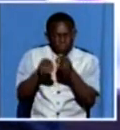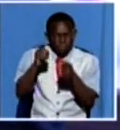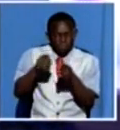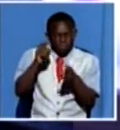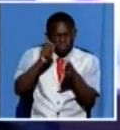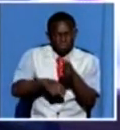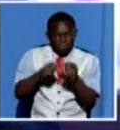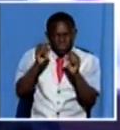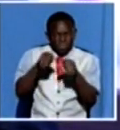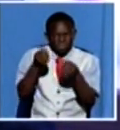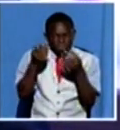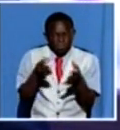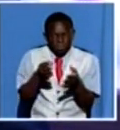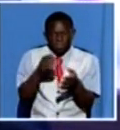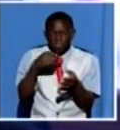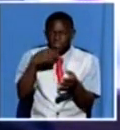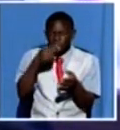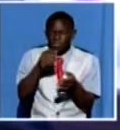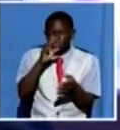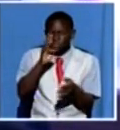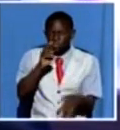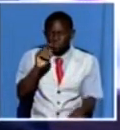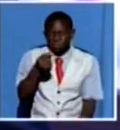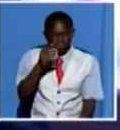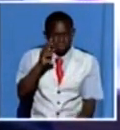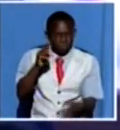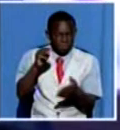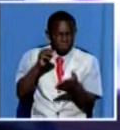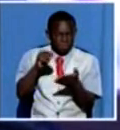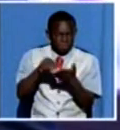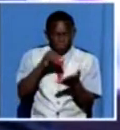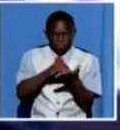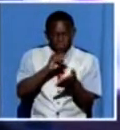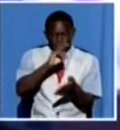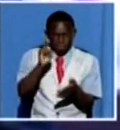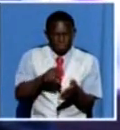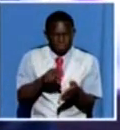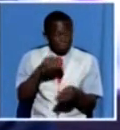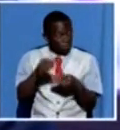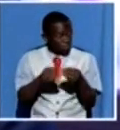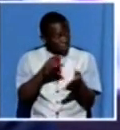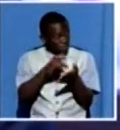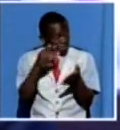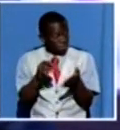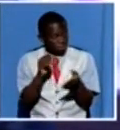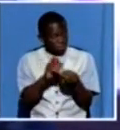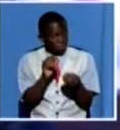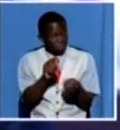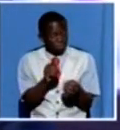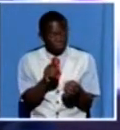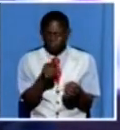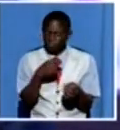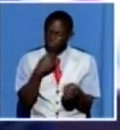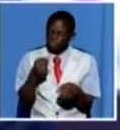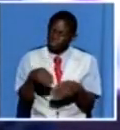And I'm not suggesting. I'm giving facts to the Zambian people. A consulting engineer appointed by